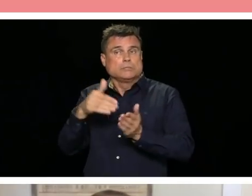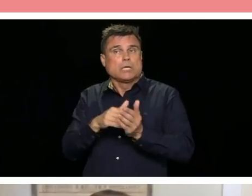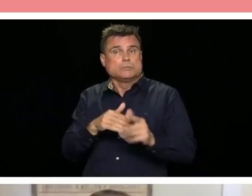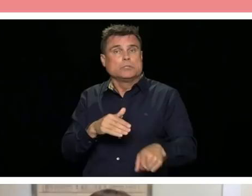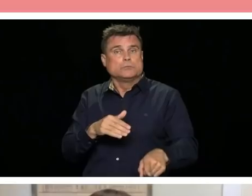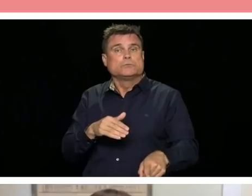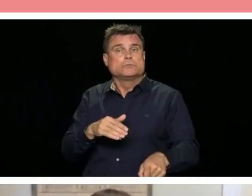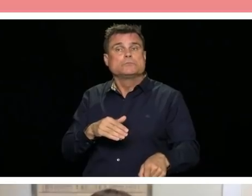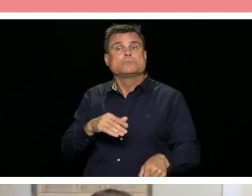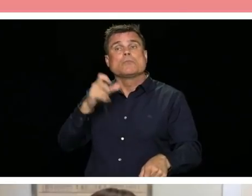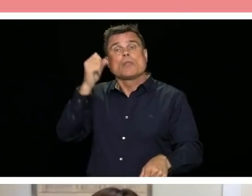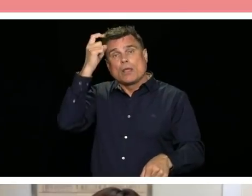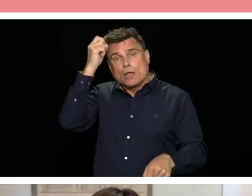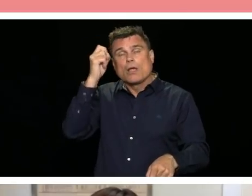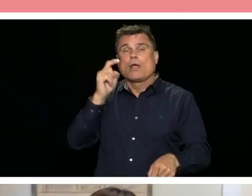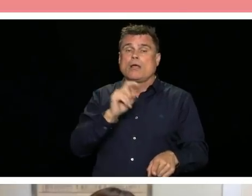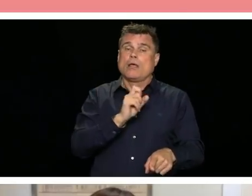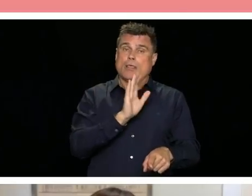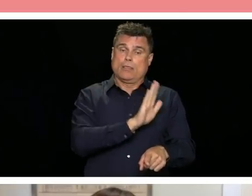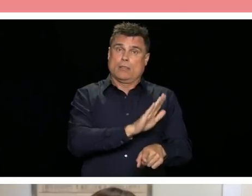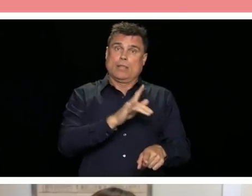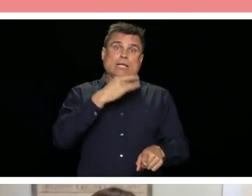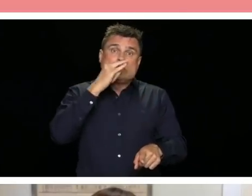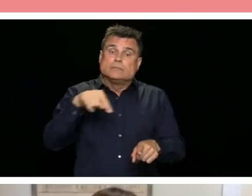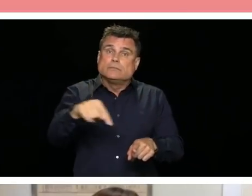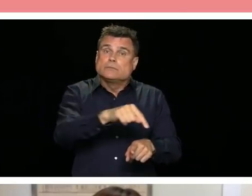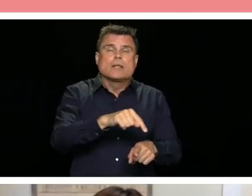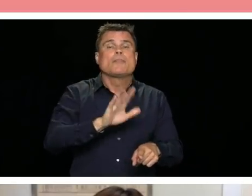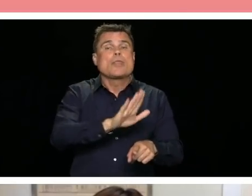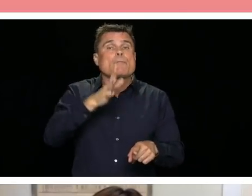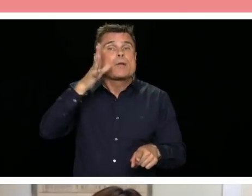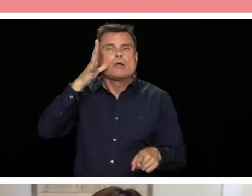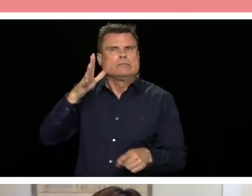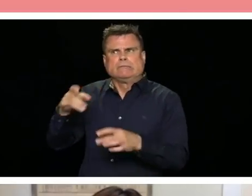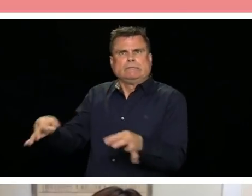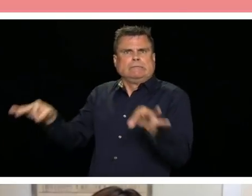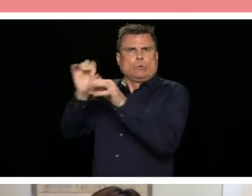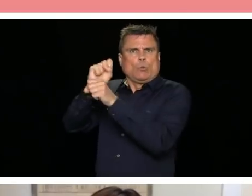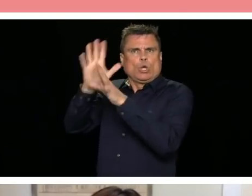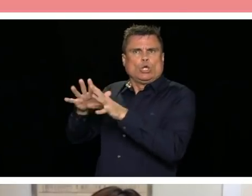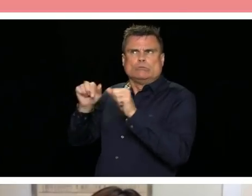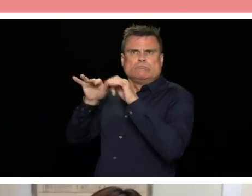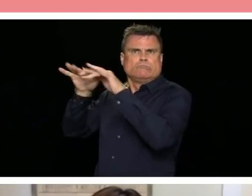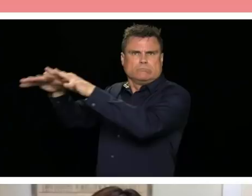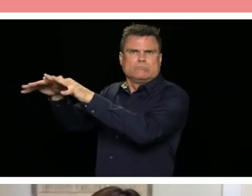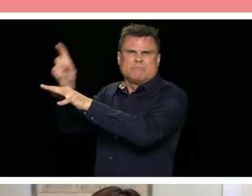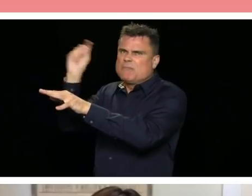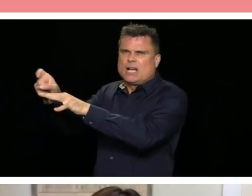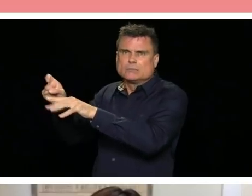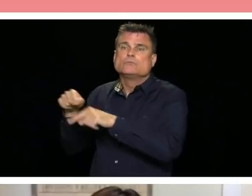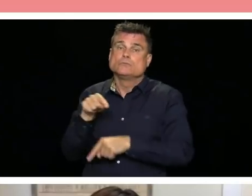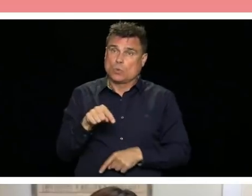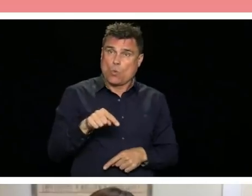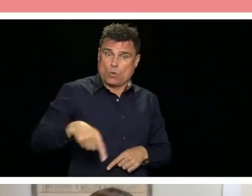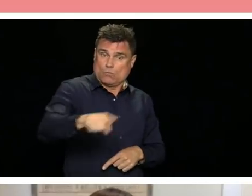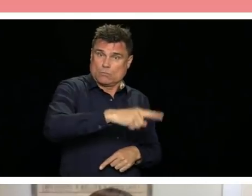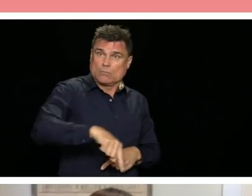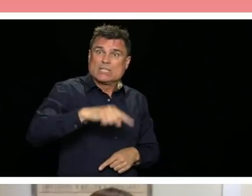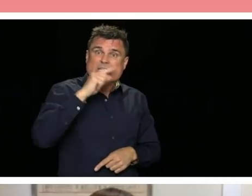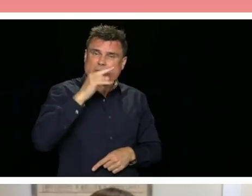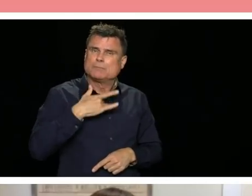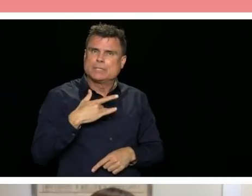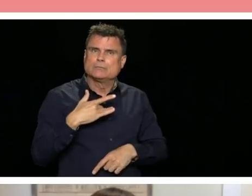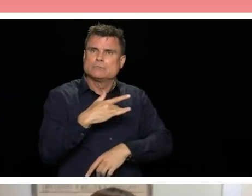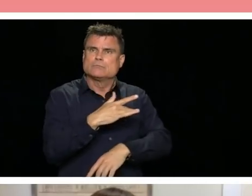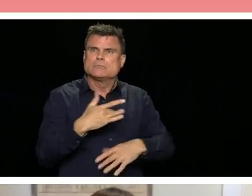I really appreciate that question because I know how stressful this has been for families